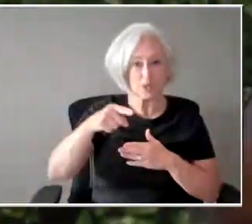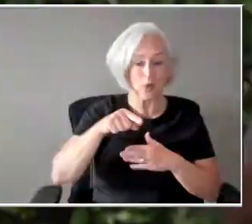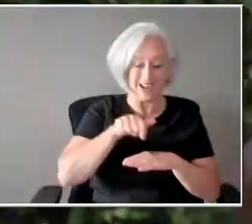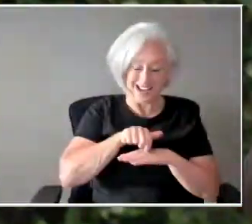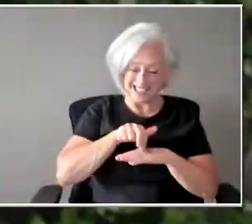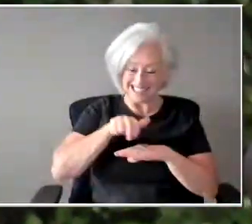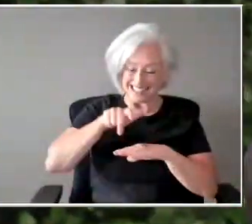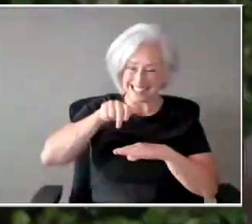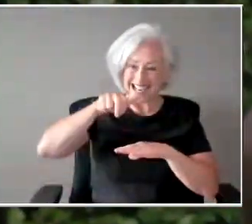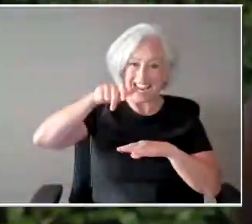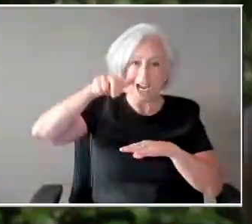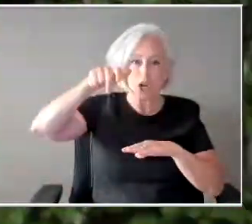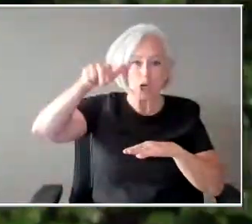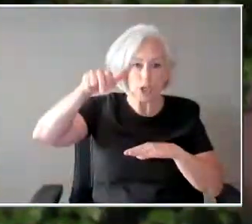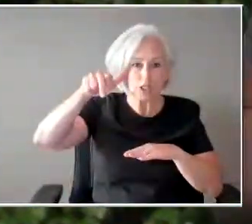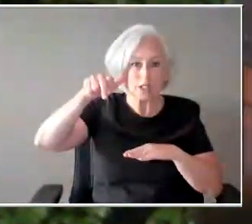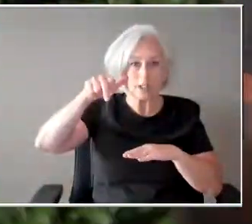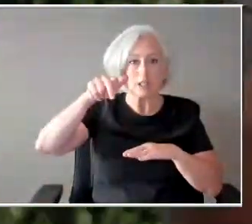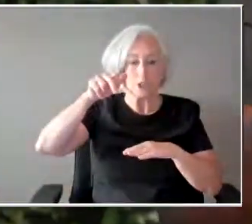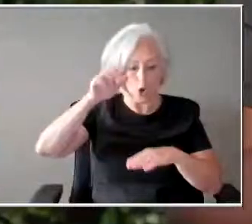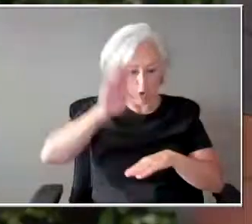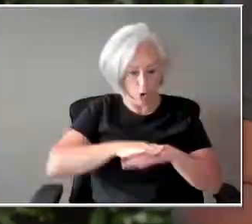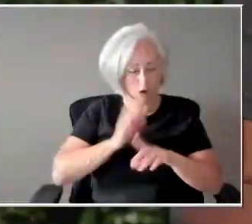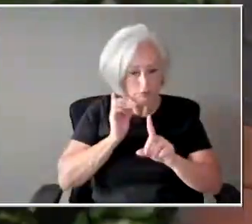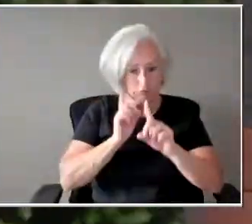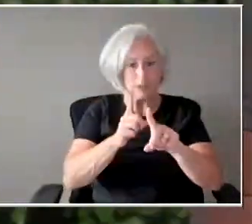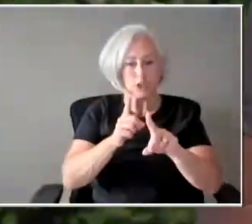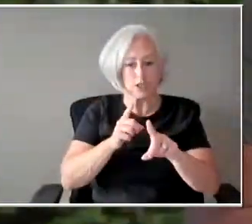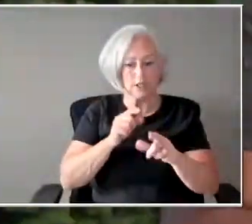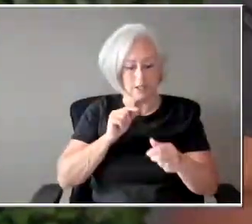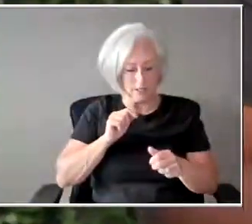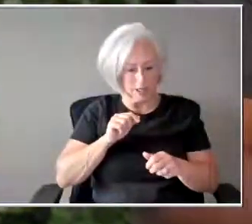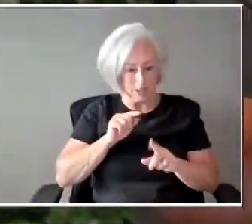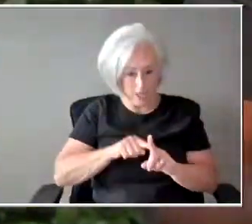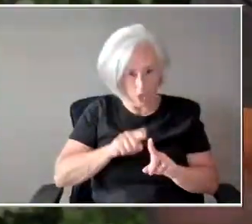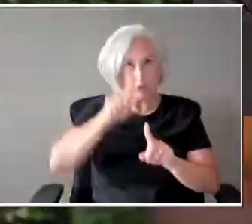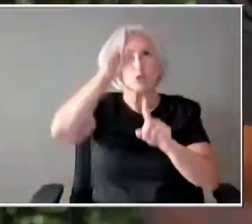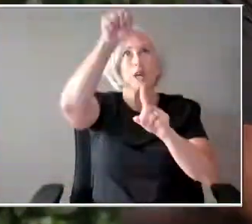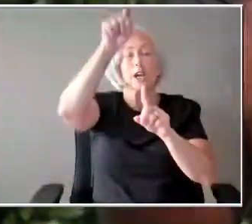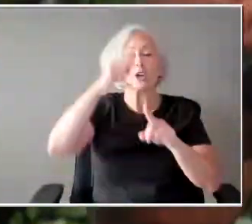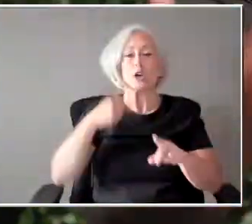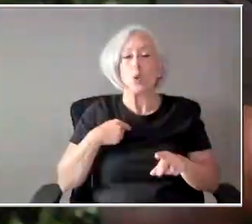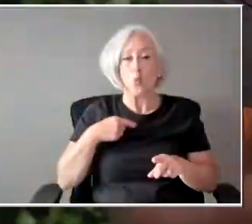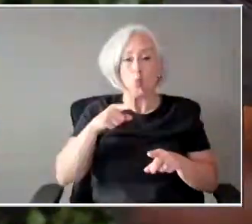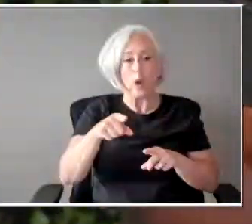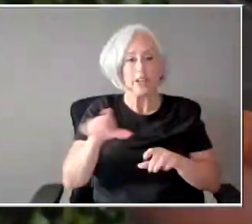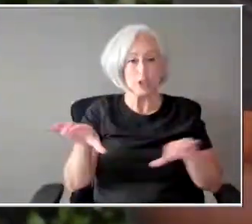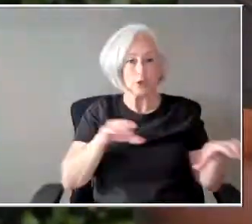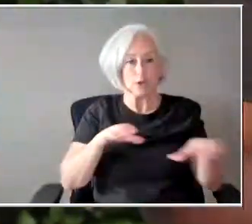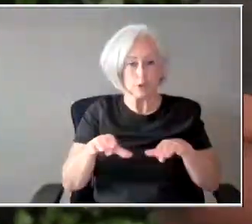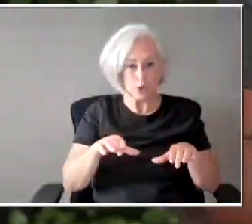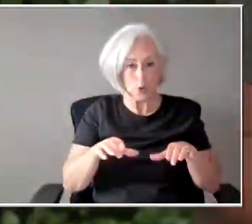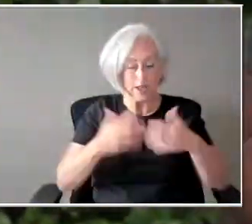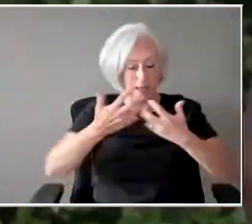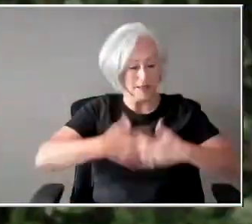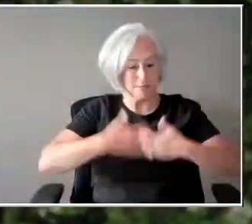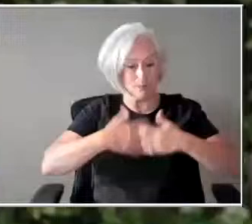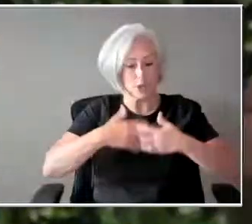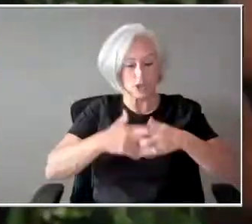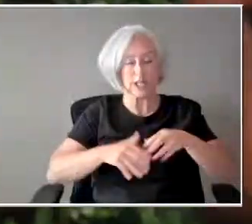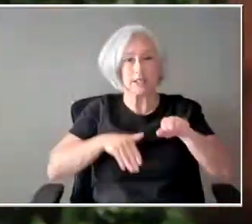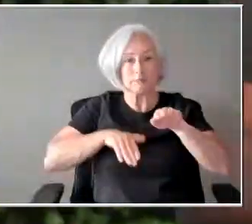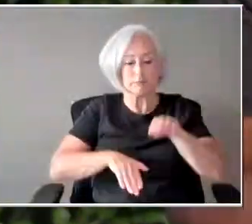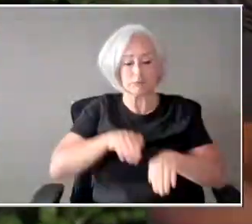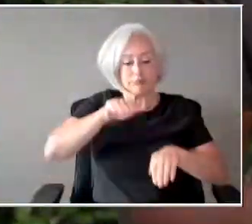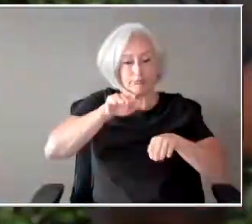point A to point B. Whereas when you're on that Stairmaster, you're like, you know what, I'm going to be here for a certain amount of time. So it's more just mindset. And your mindset. Yeah, exactly.